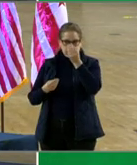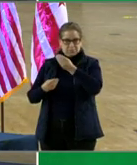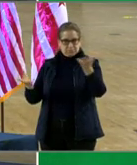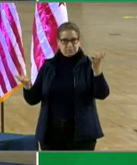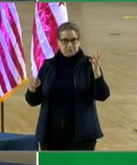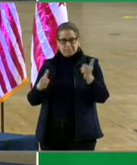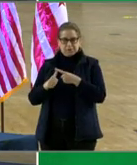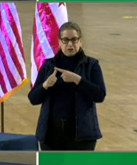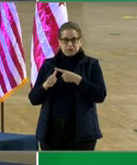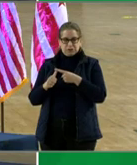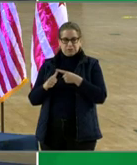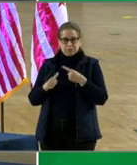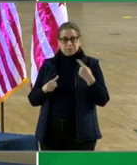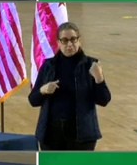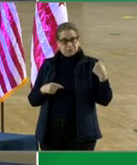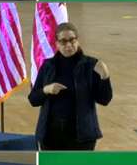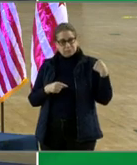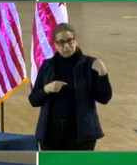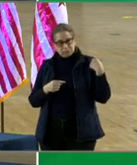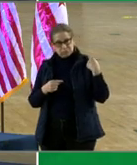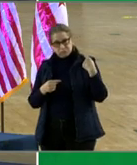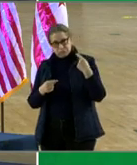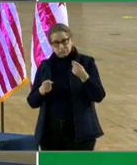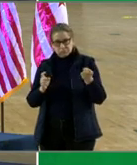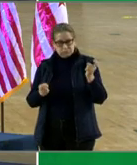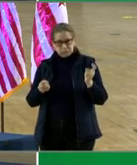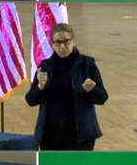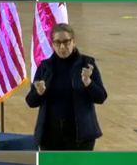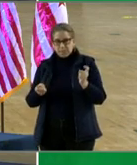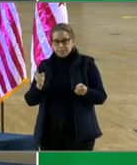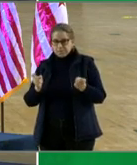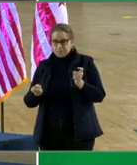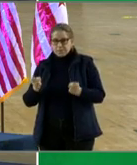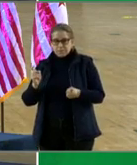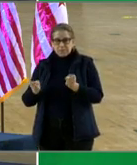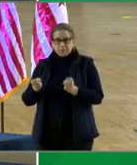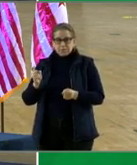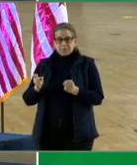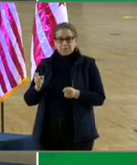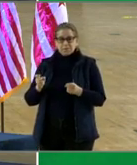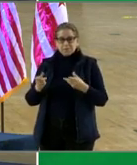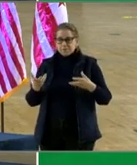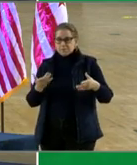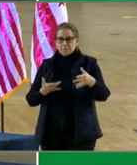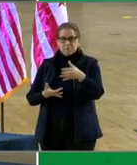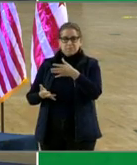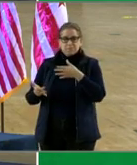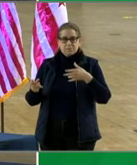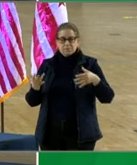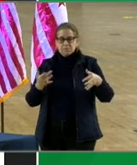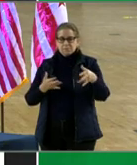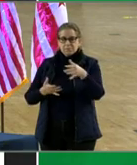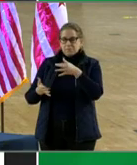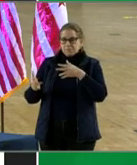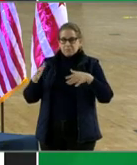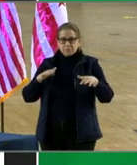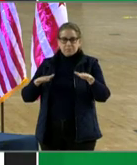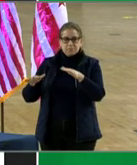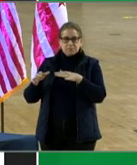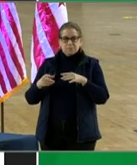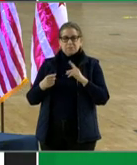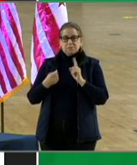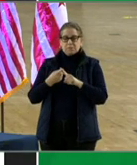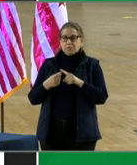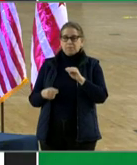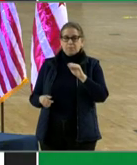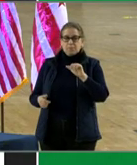next week, we adjusted our mass gatherings advisory until March 26th. We went to